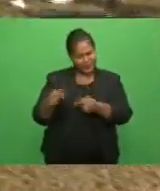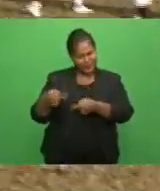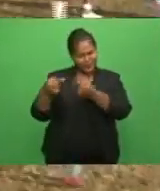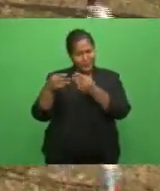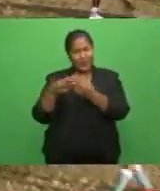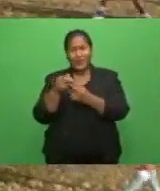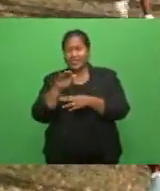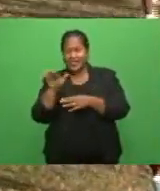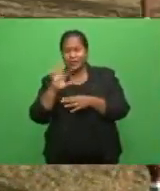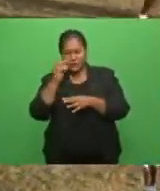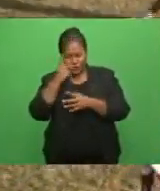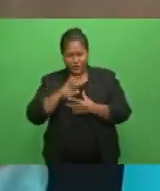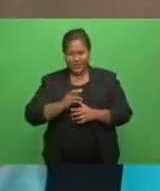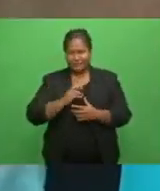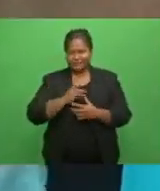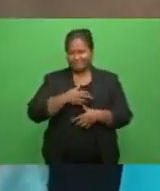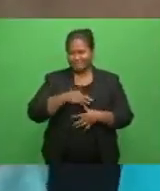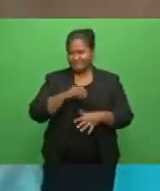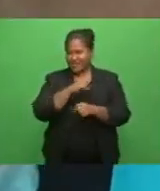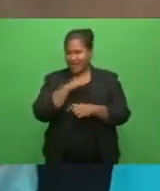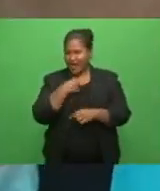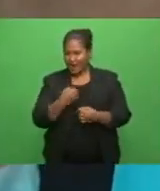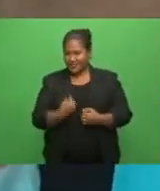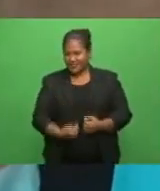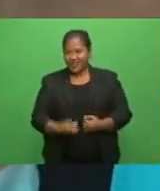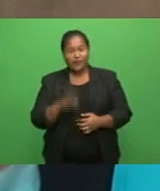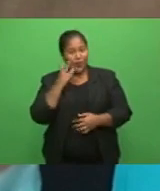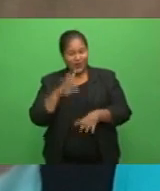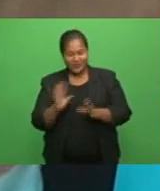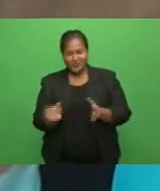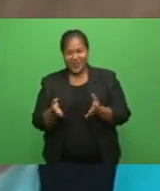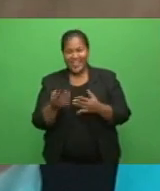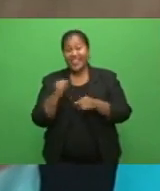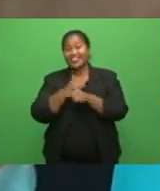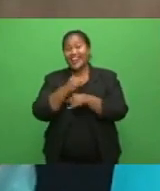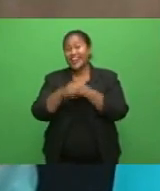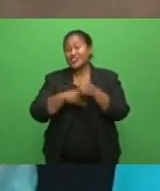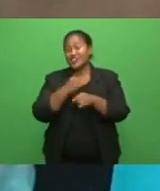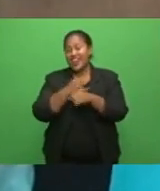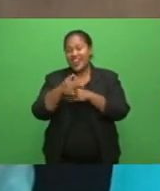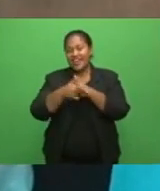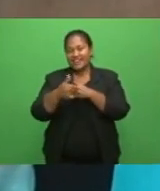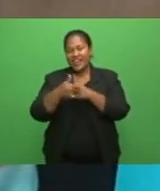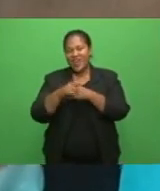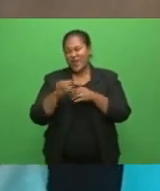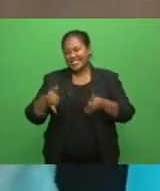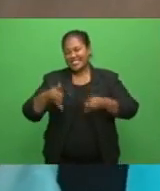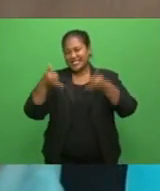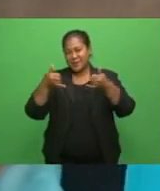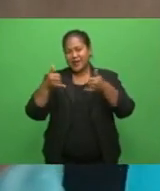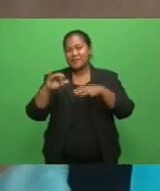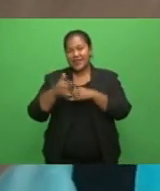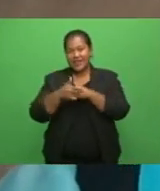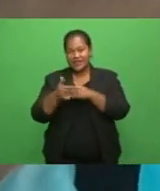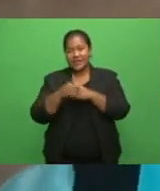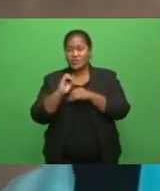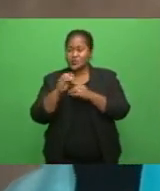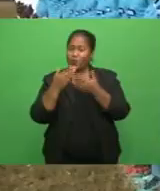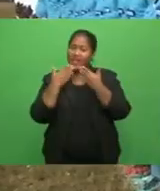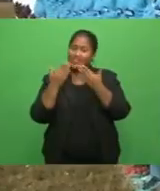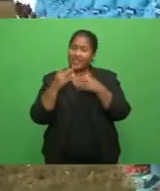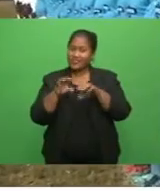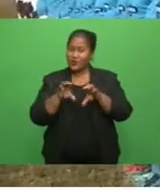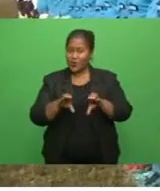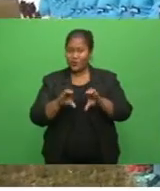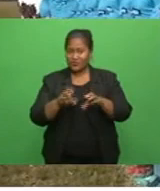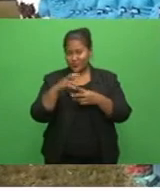We can edge ourselves from there to play in the international level like that, or the Skipper Cup level. So I think for the coaches to name me.